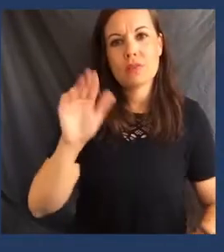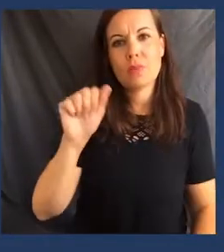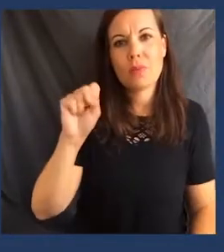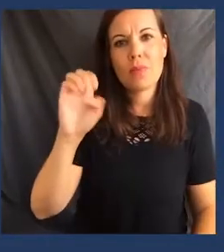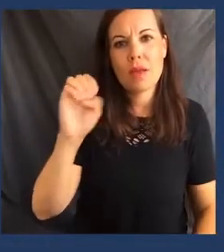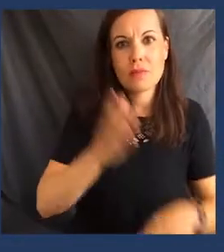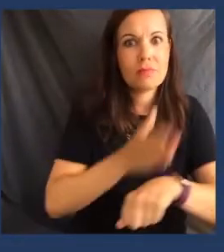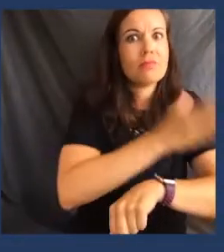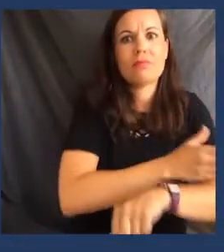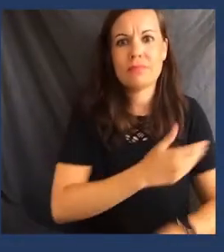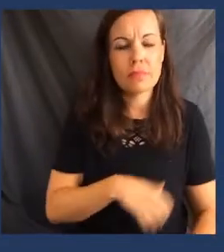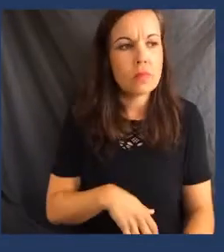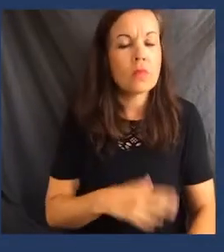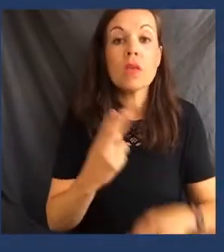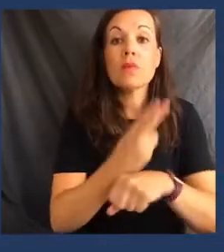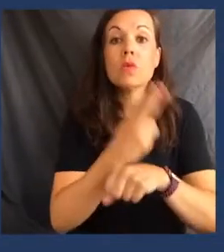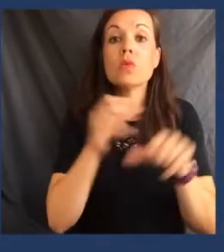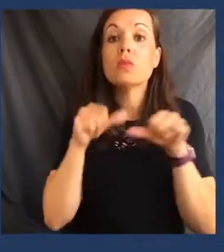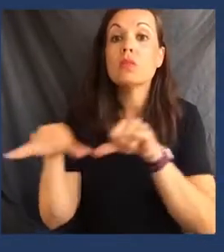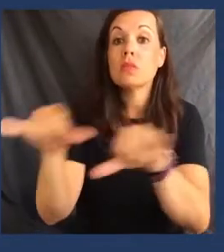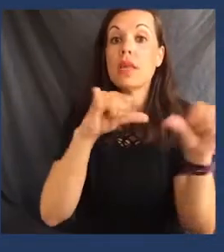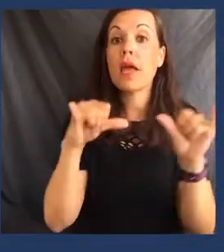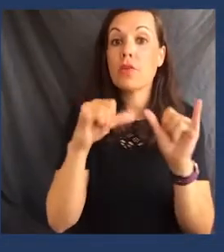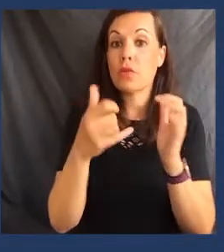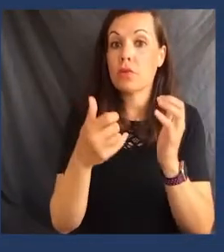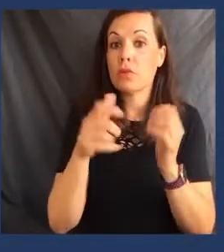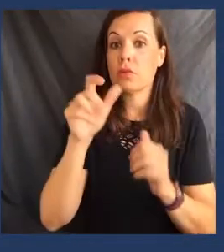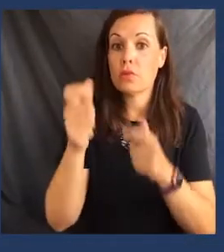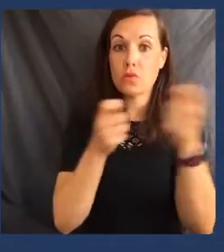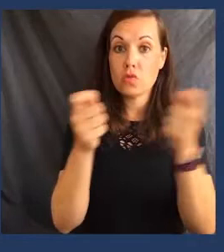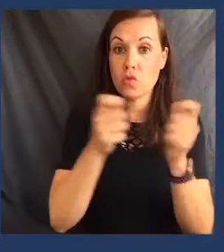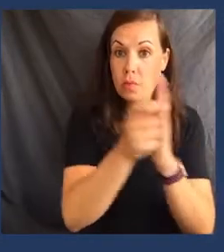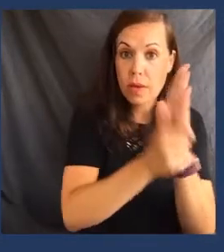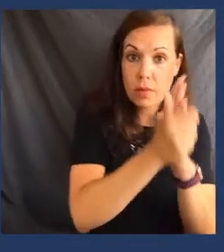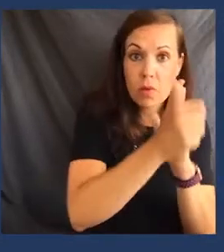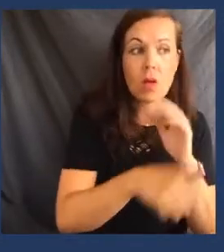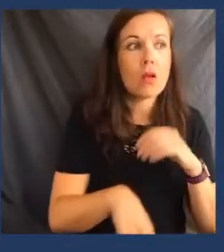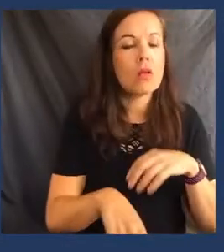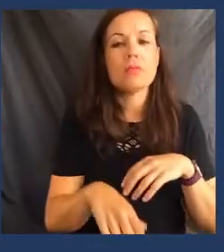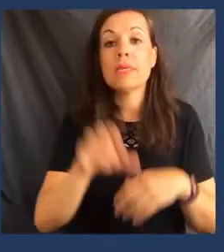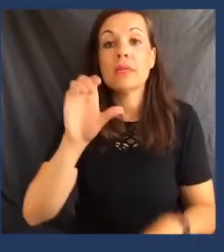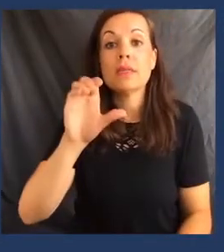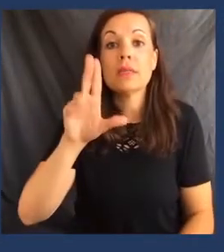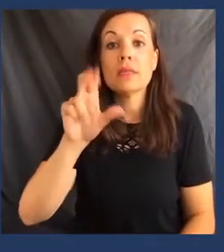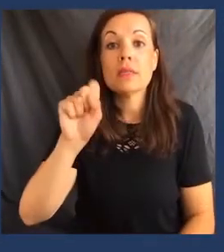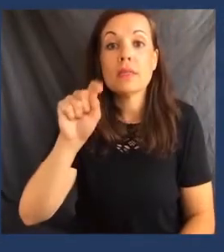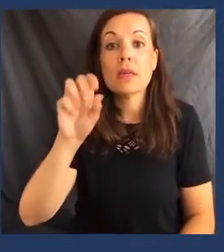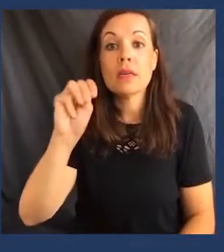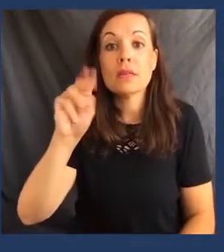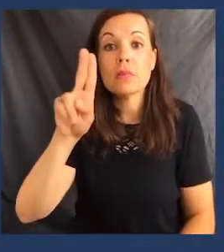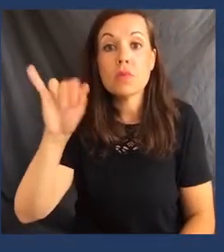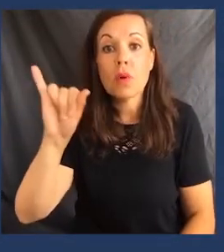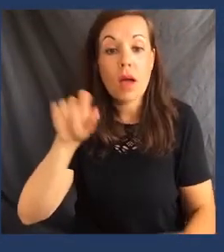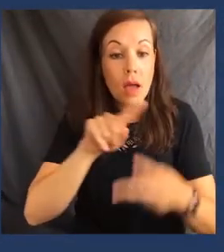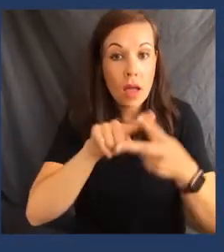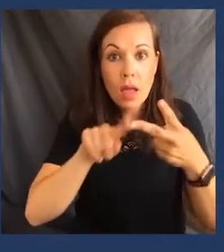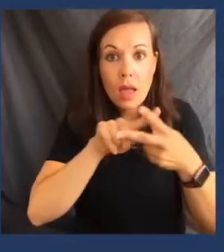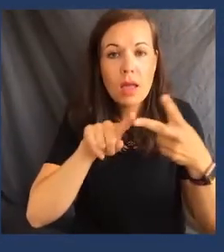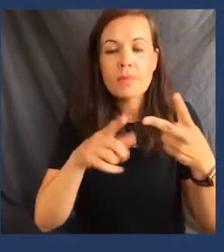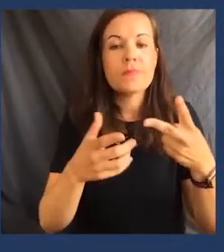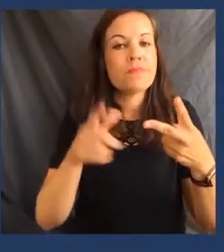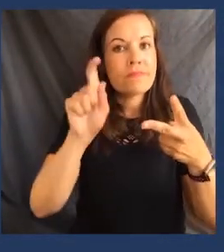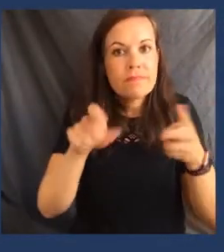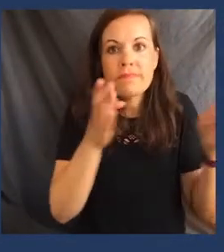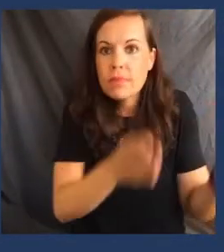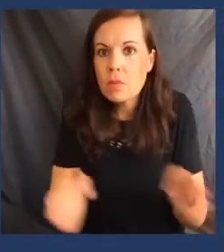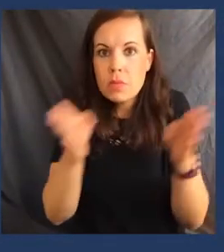standard controls by default, and if you do some custom UI, plan out the amount of work you're going to have to do to make sure that that is got